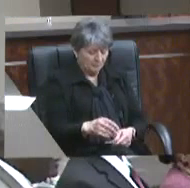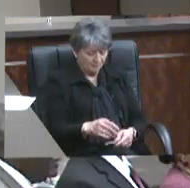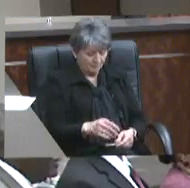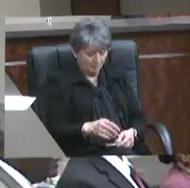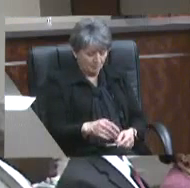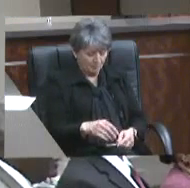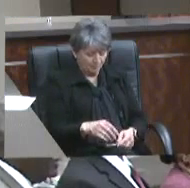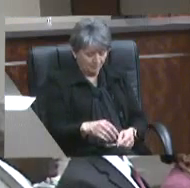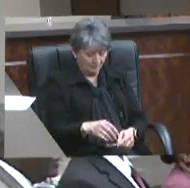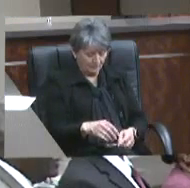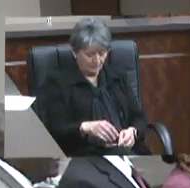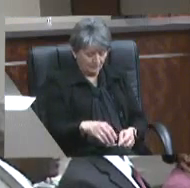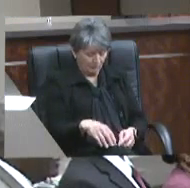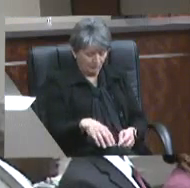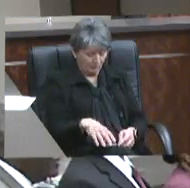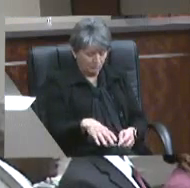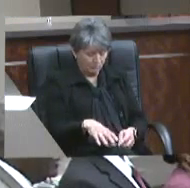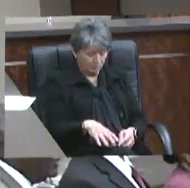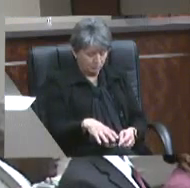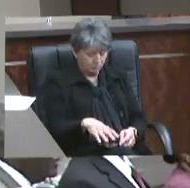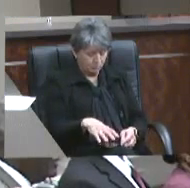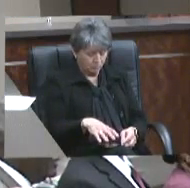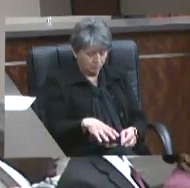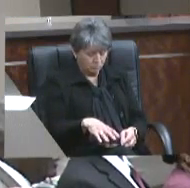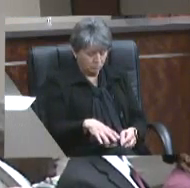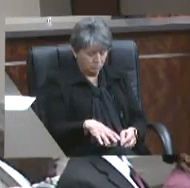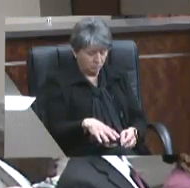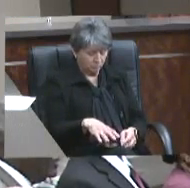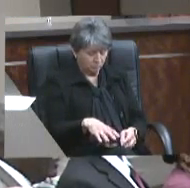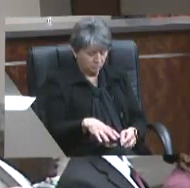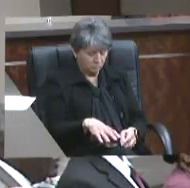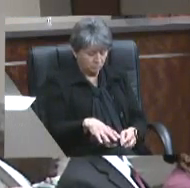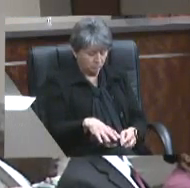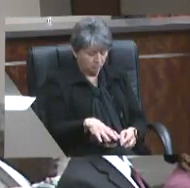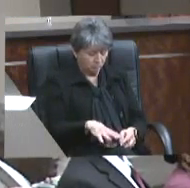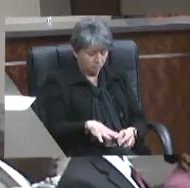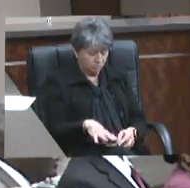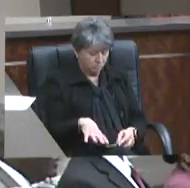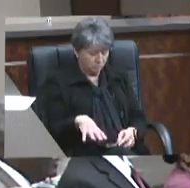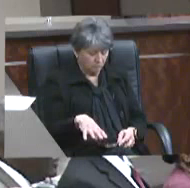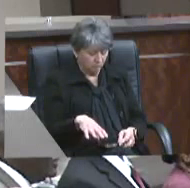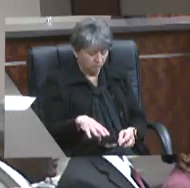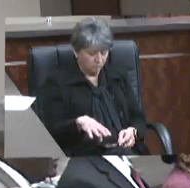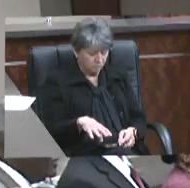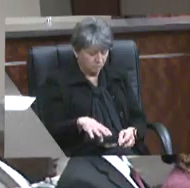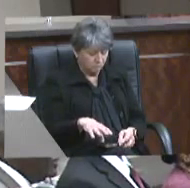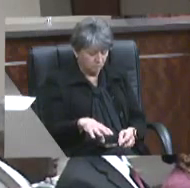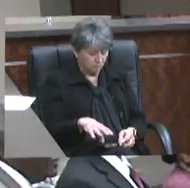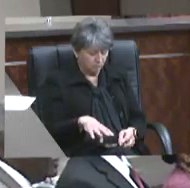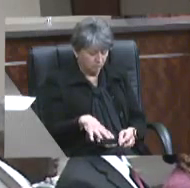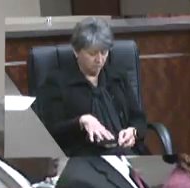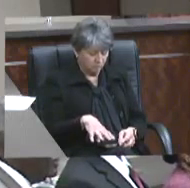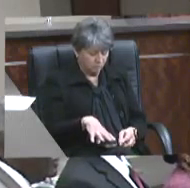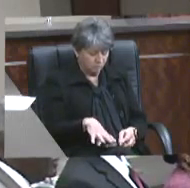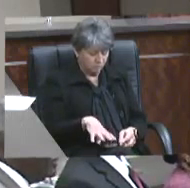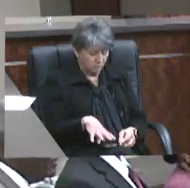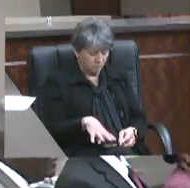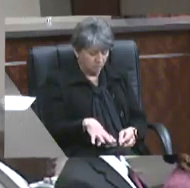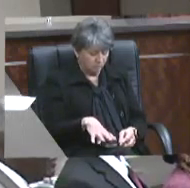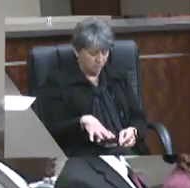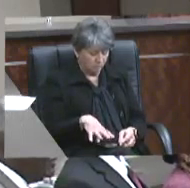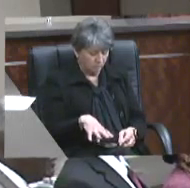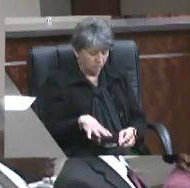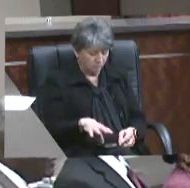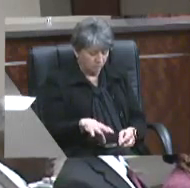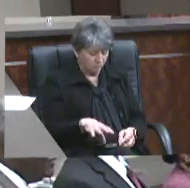I would like to, on behalf of the technology staff myself, just thank you. Easy and caring. And that's